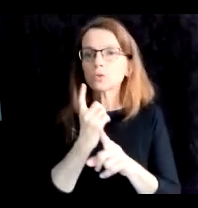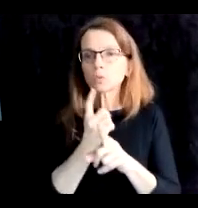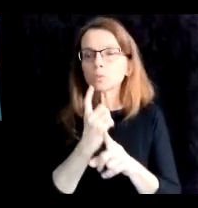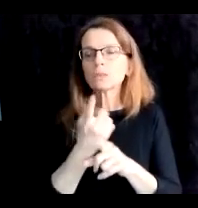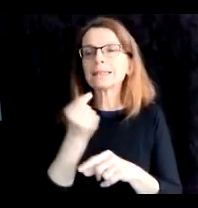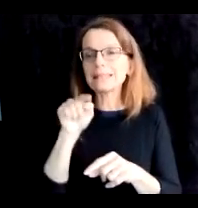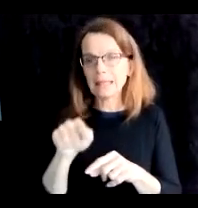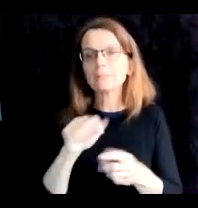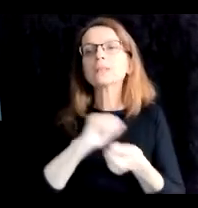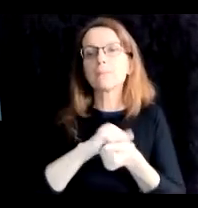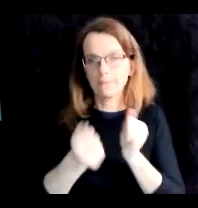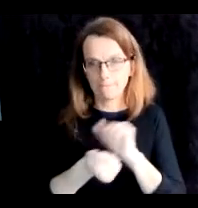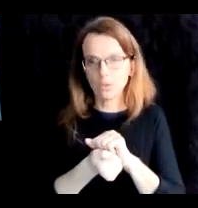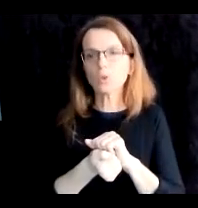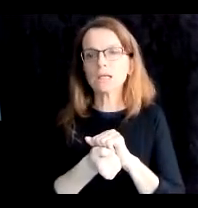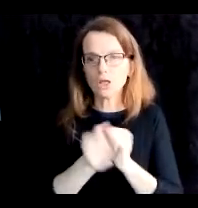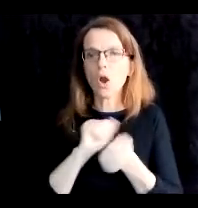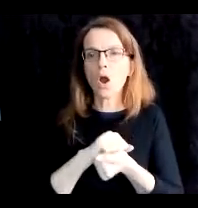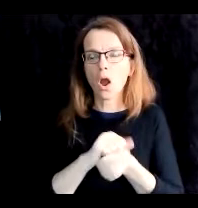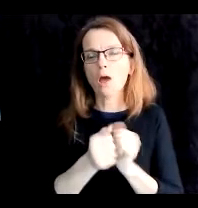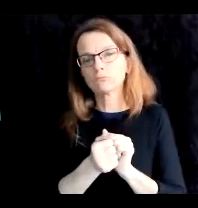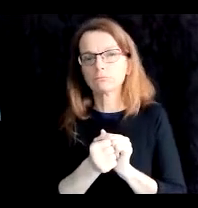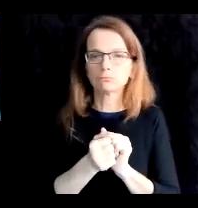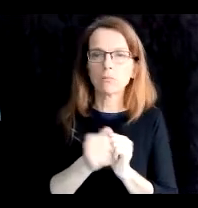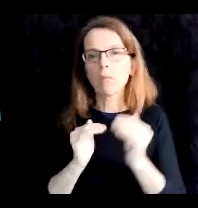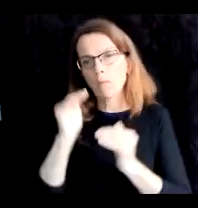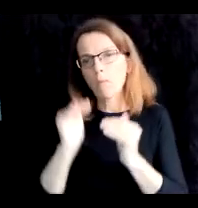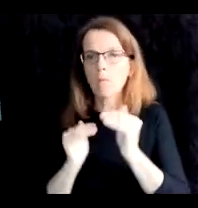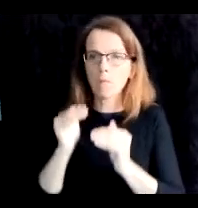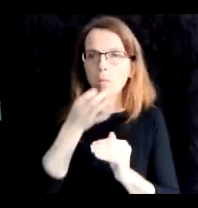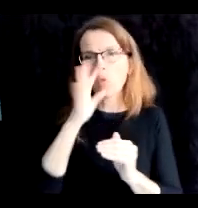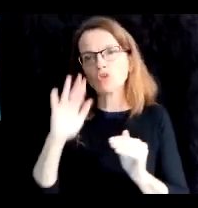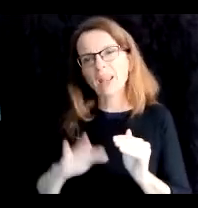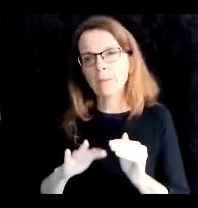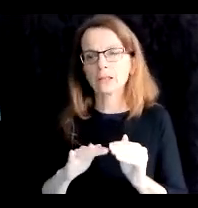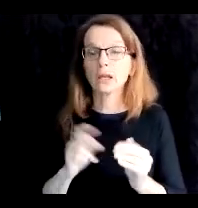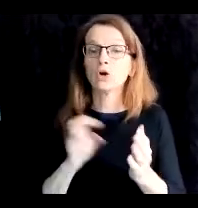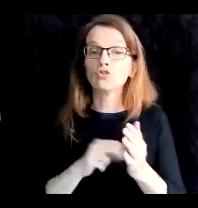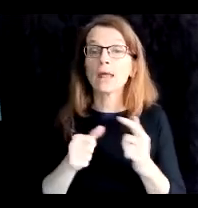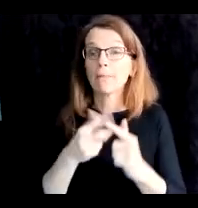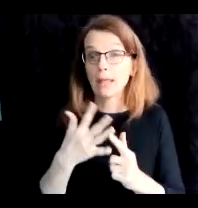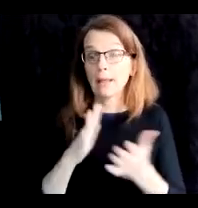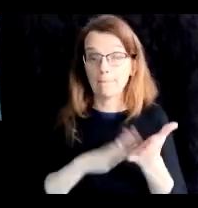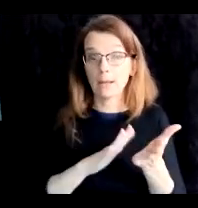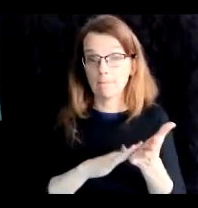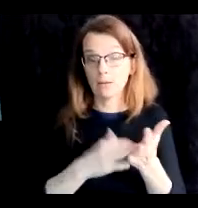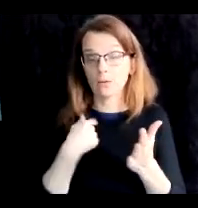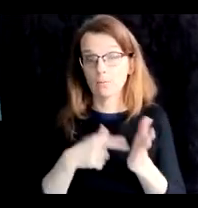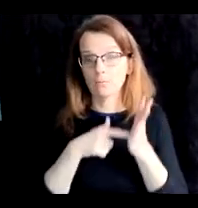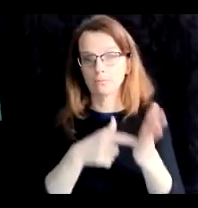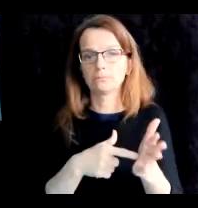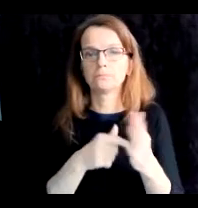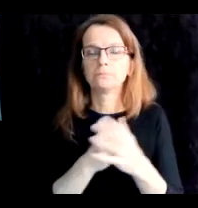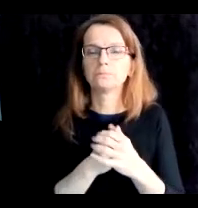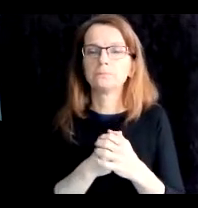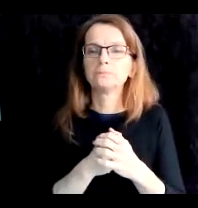will try to give some examples to show why I deeply believe that this active and global citizenship is very much